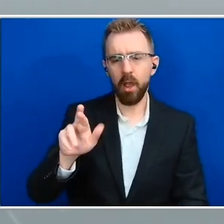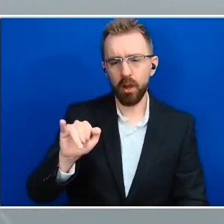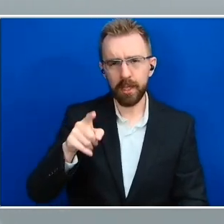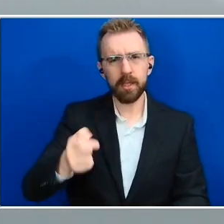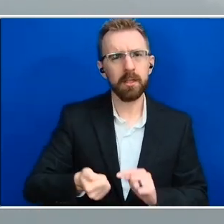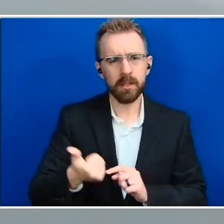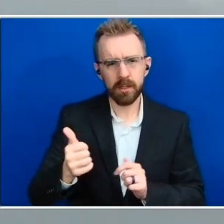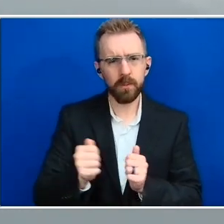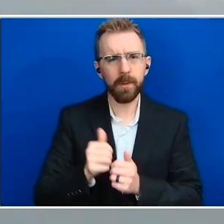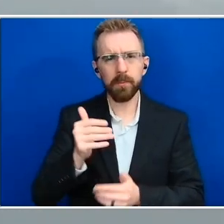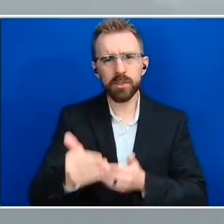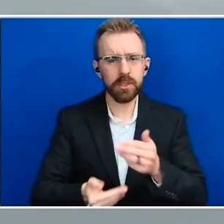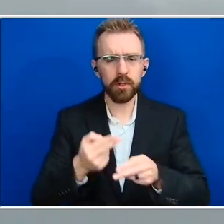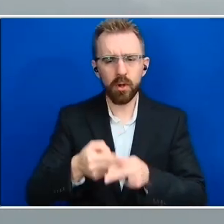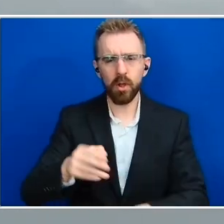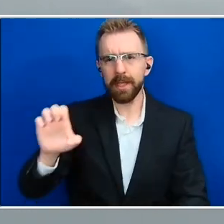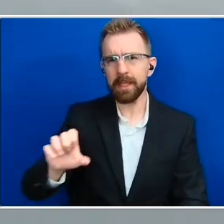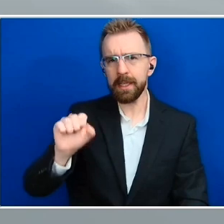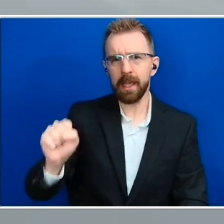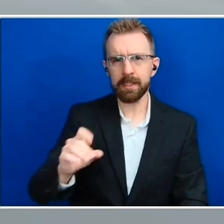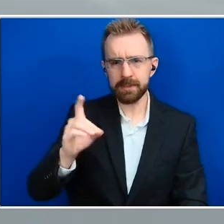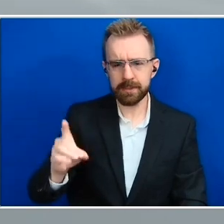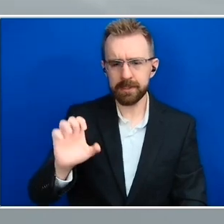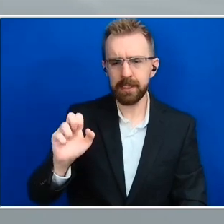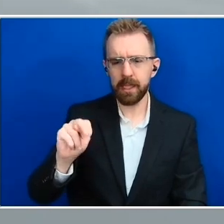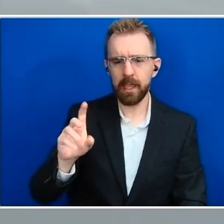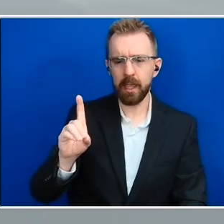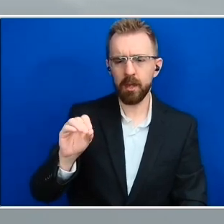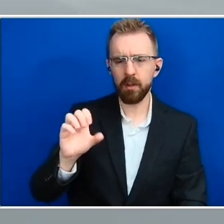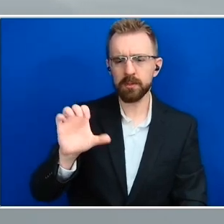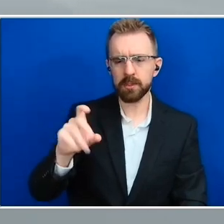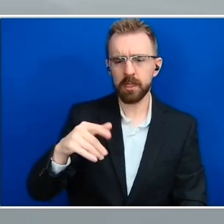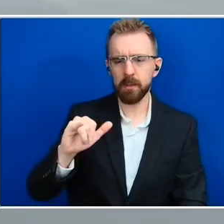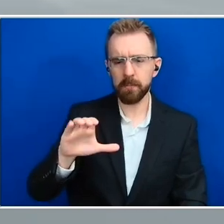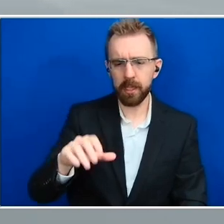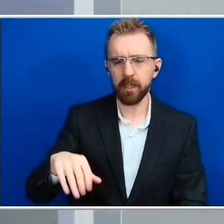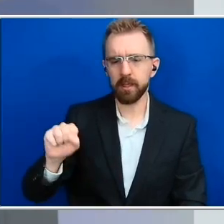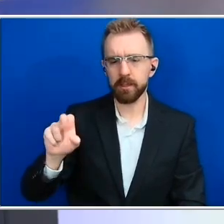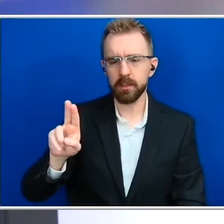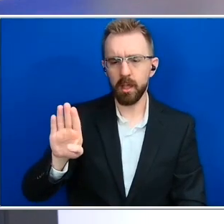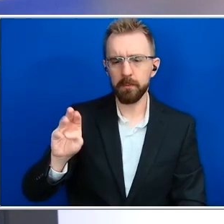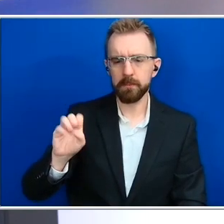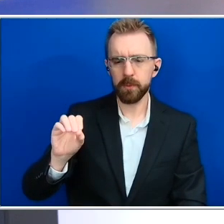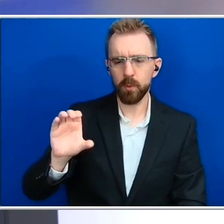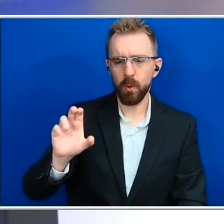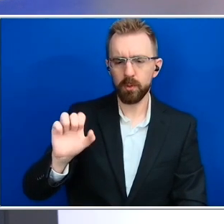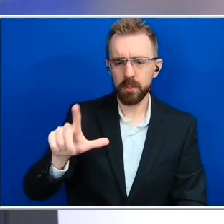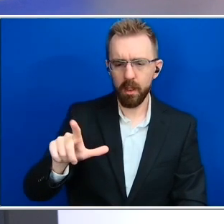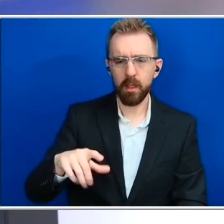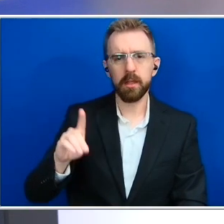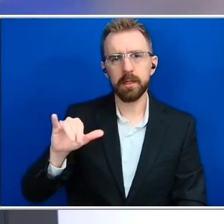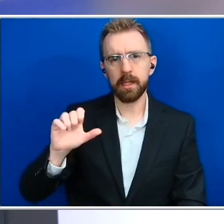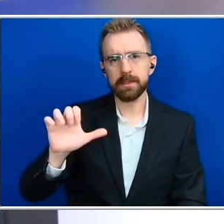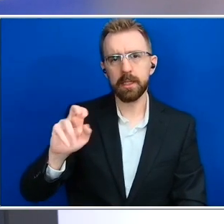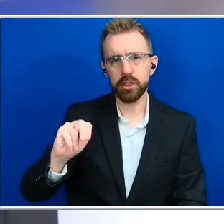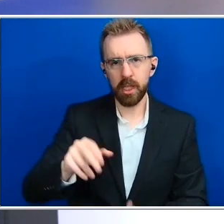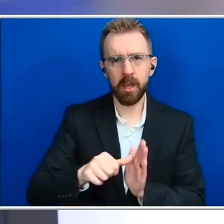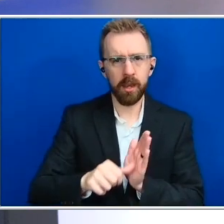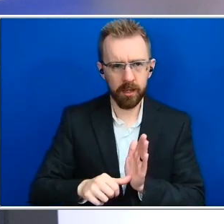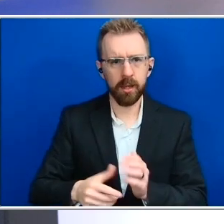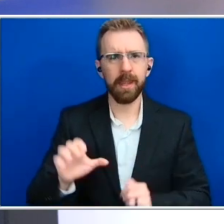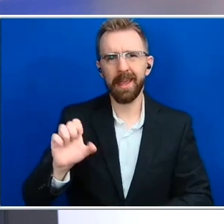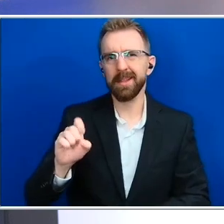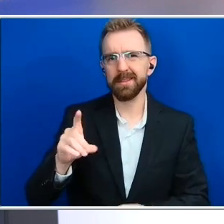called ESD, endoscopic submucosal dissection. But let's start by establishing the more traditional surgical approaches. You brought